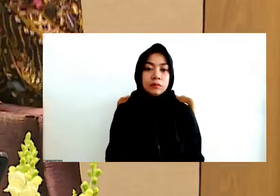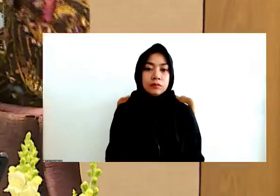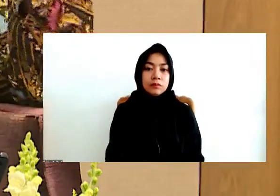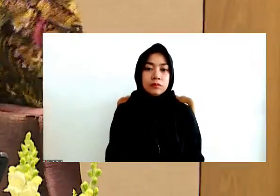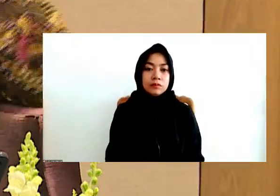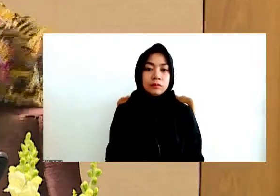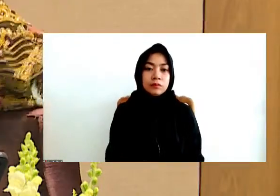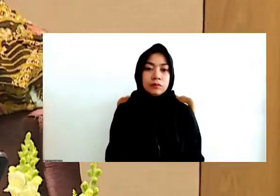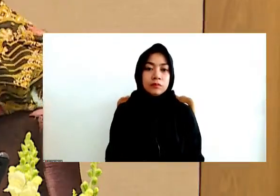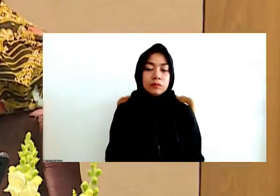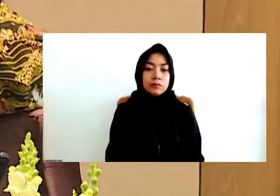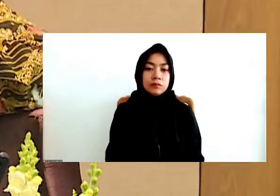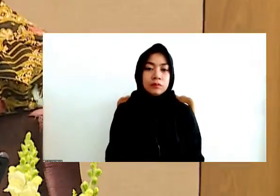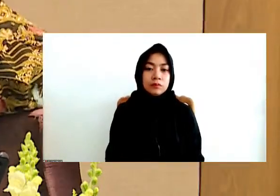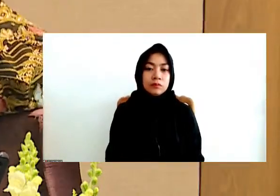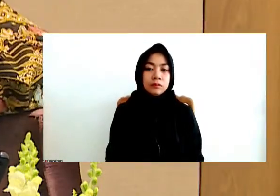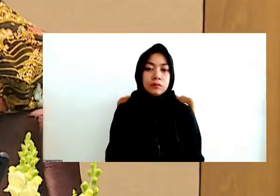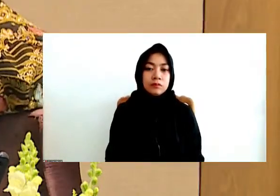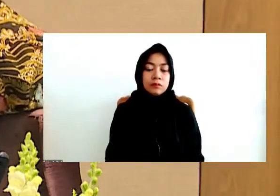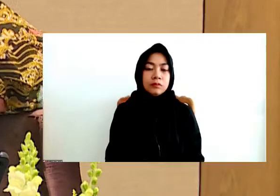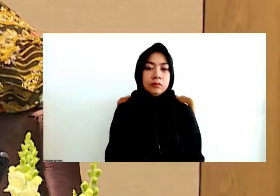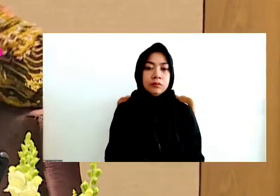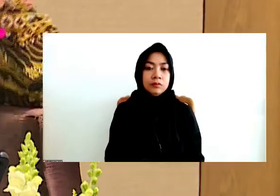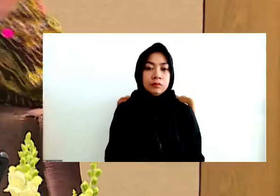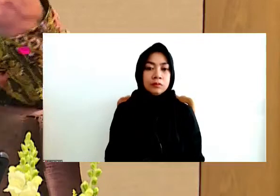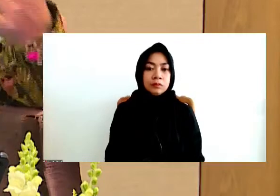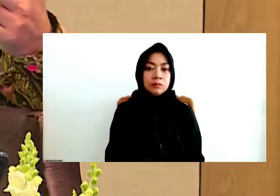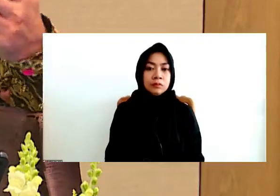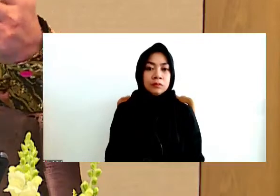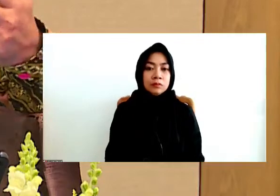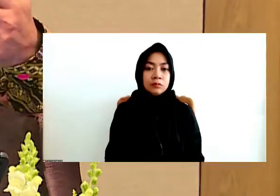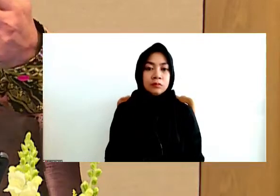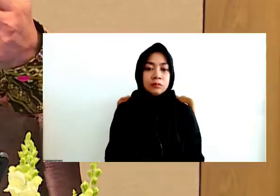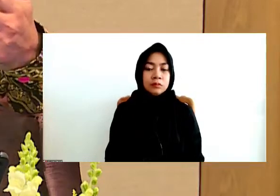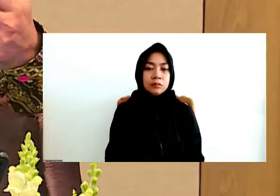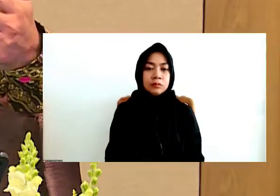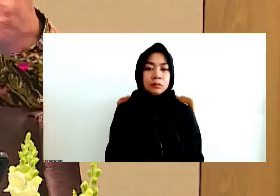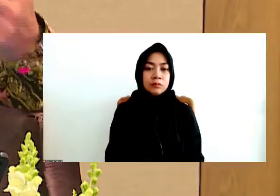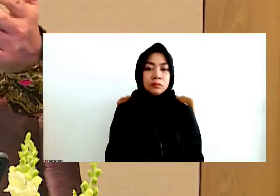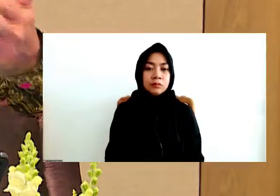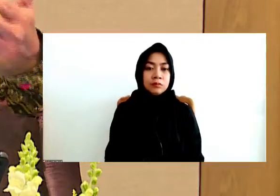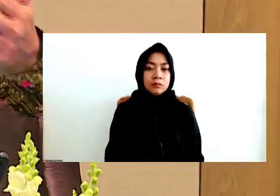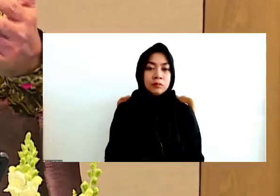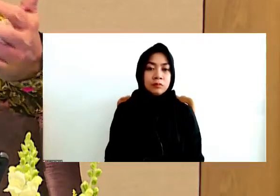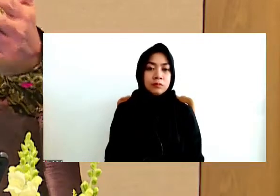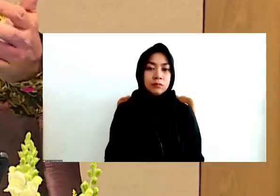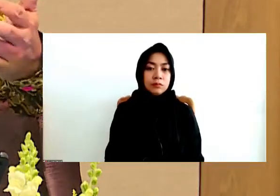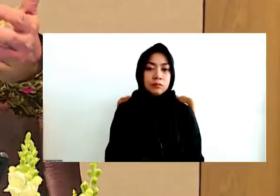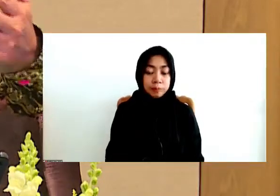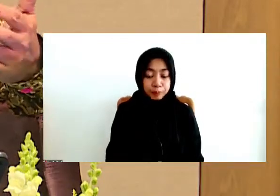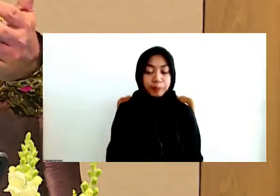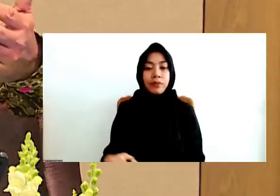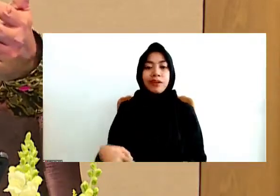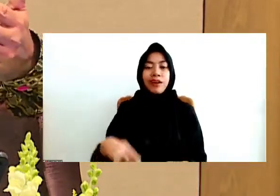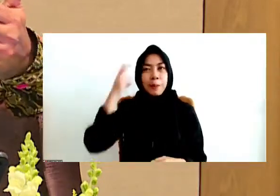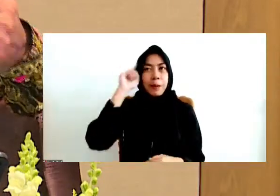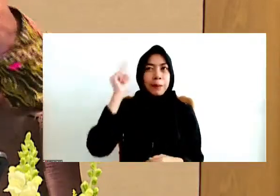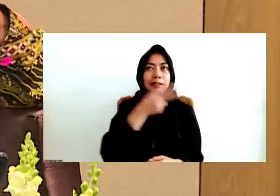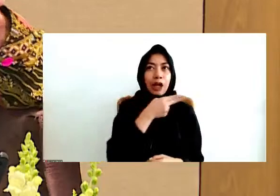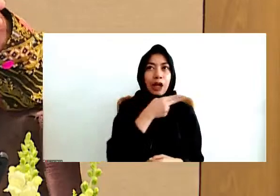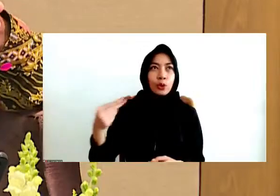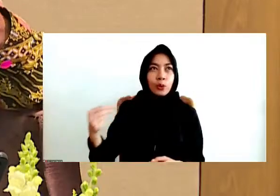while we have the vision, the government of Indonesia have the vision on what will be the comprehensive social protection will